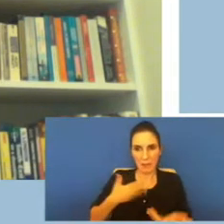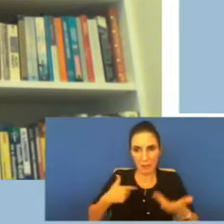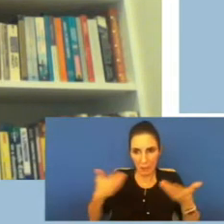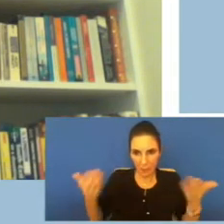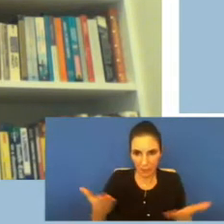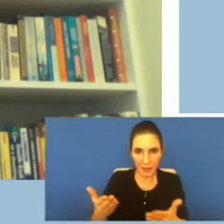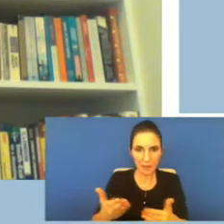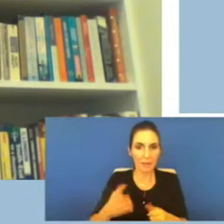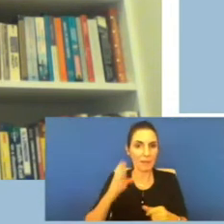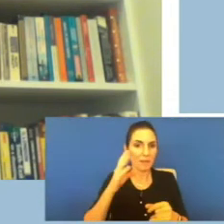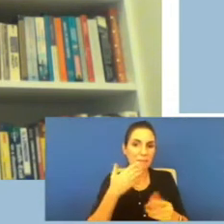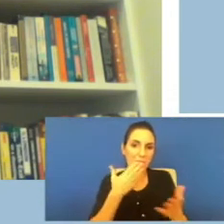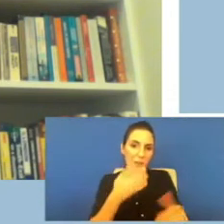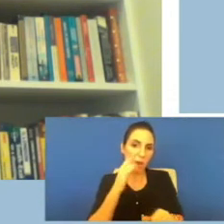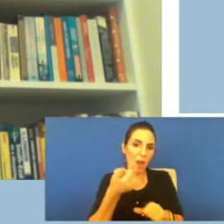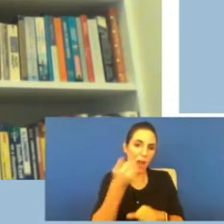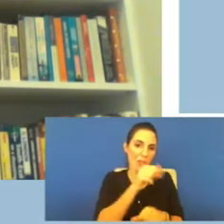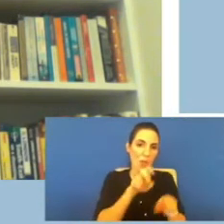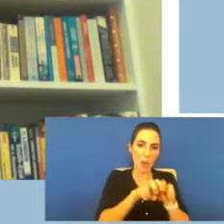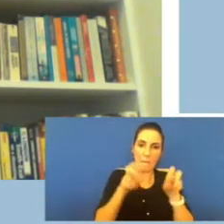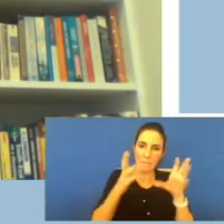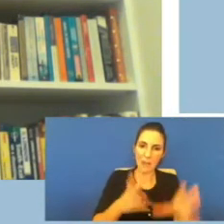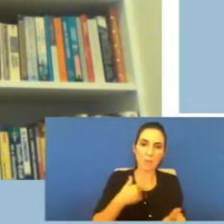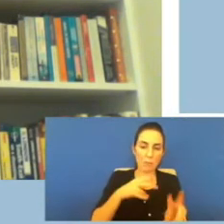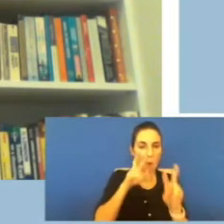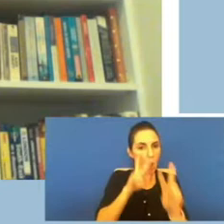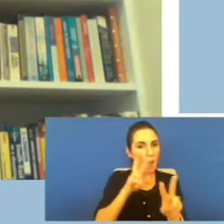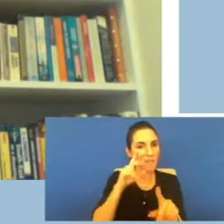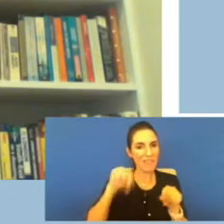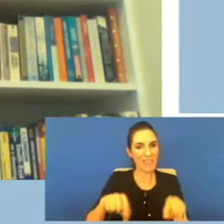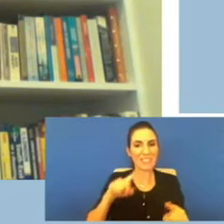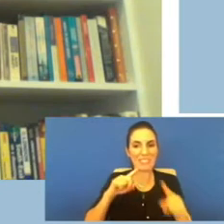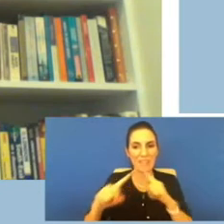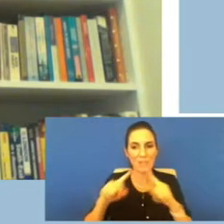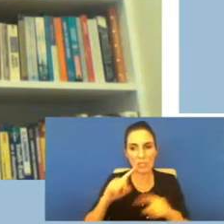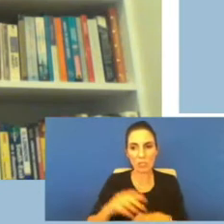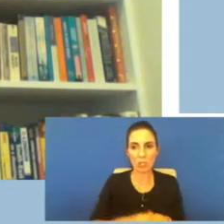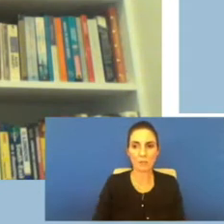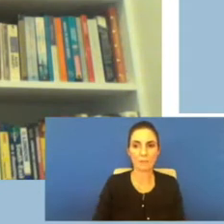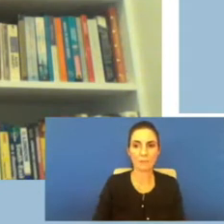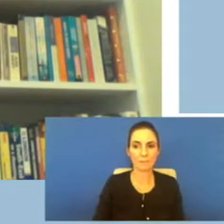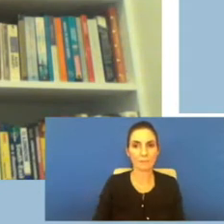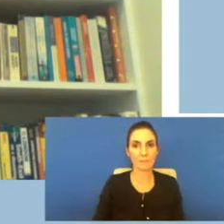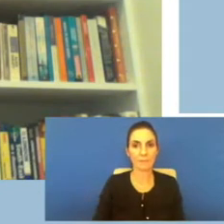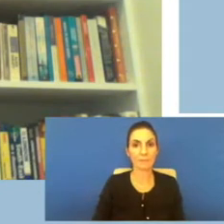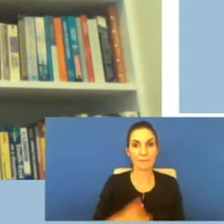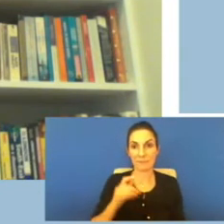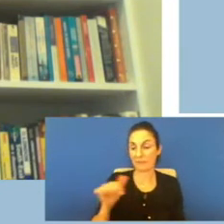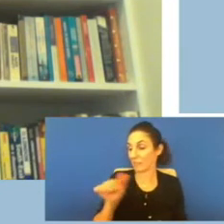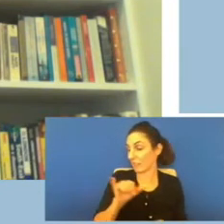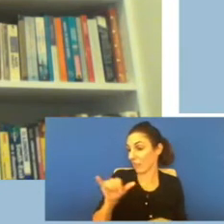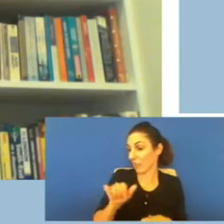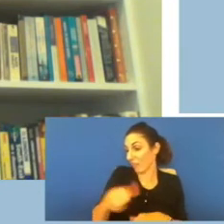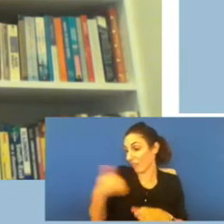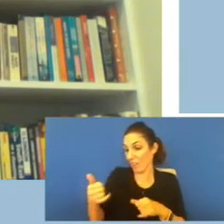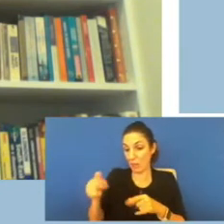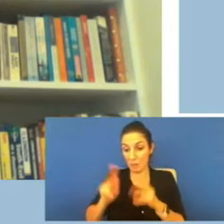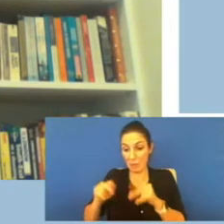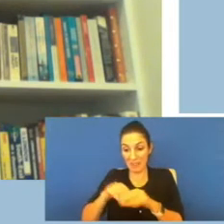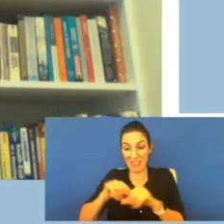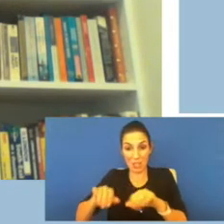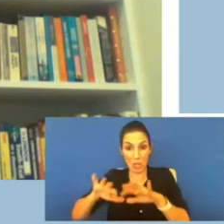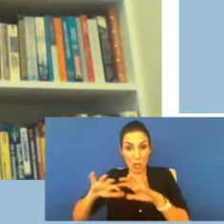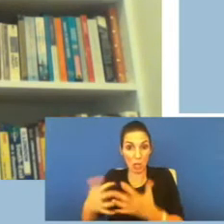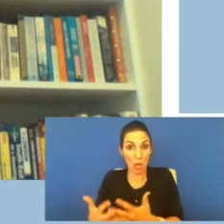Remy. Looking forward to this conversation. Like the rest of this group, Chicago Beyond,